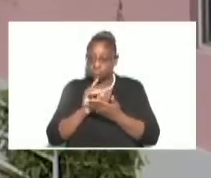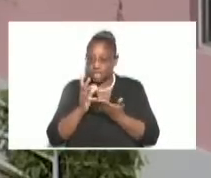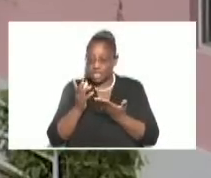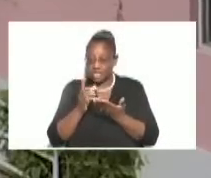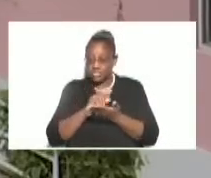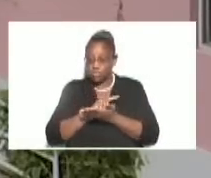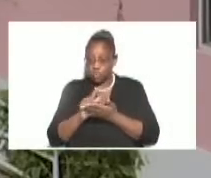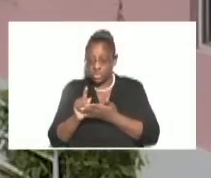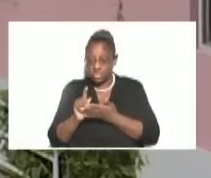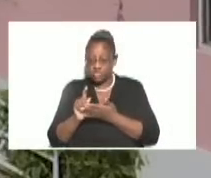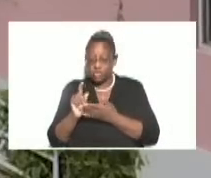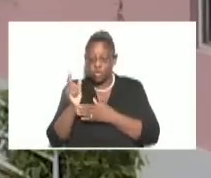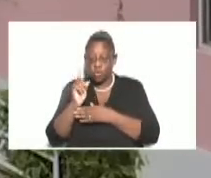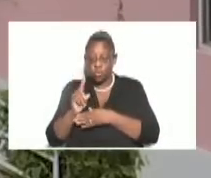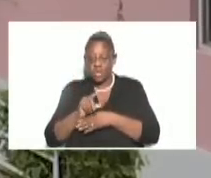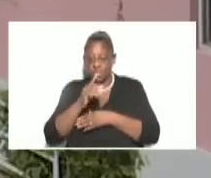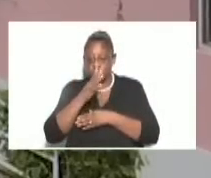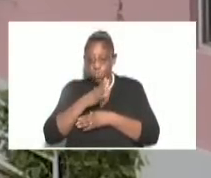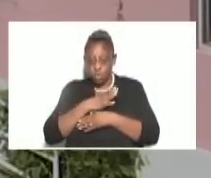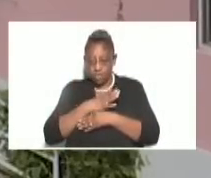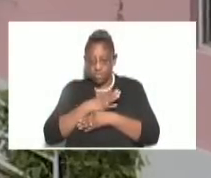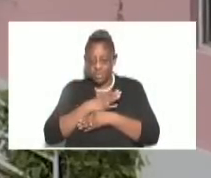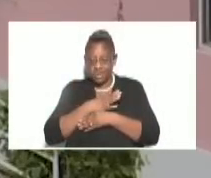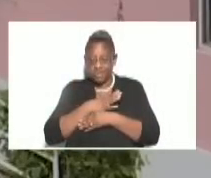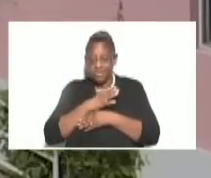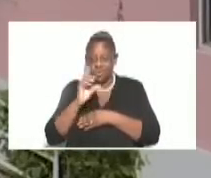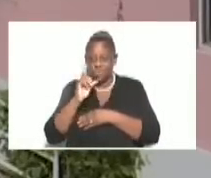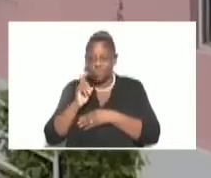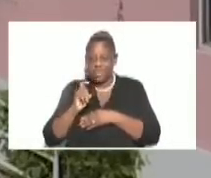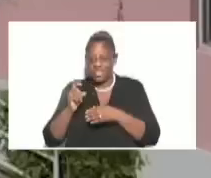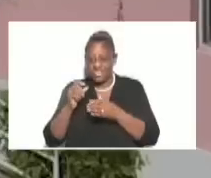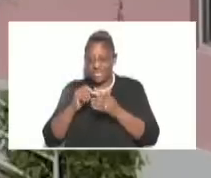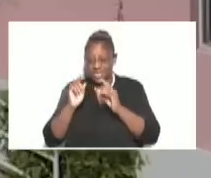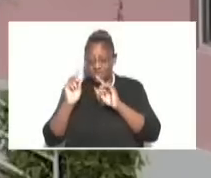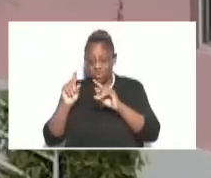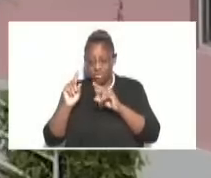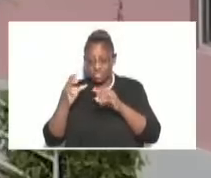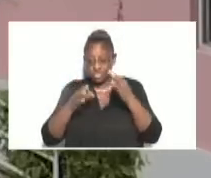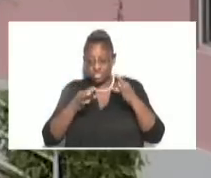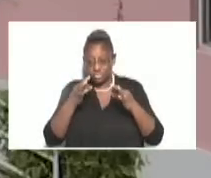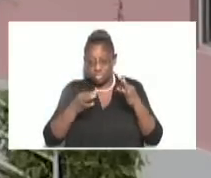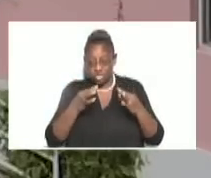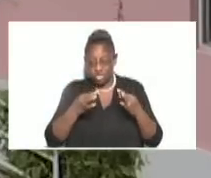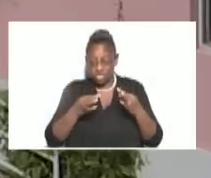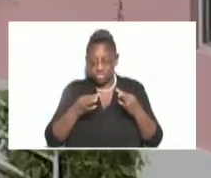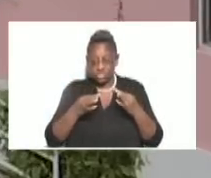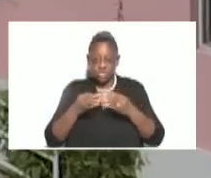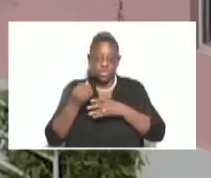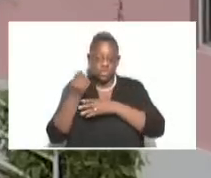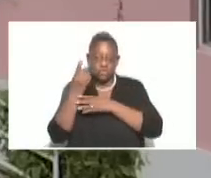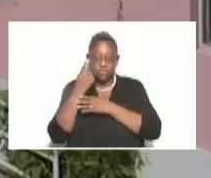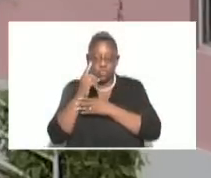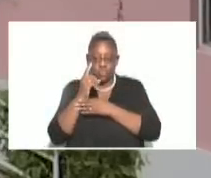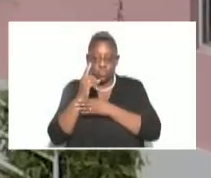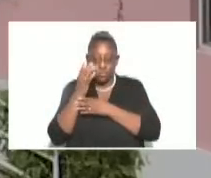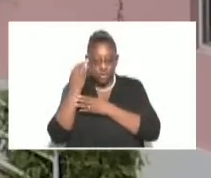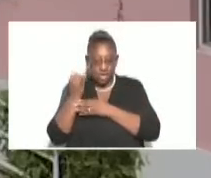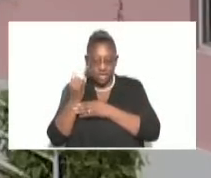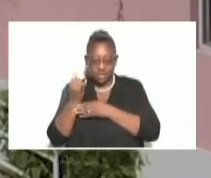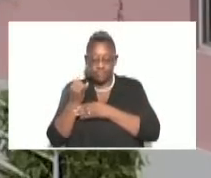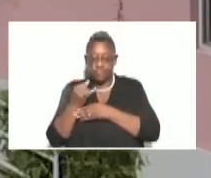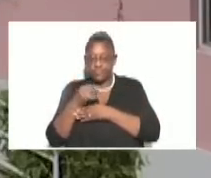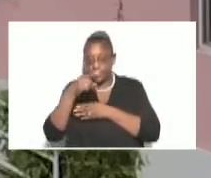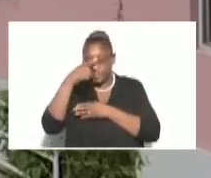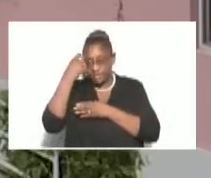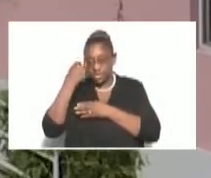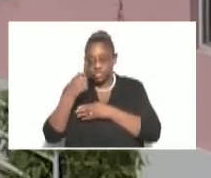with her 11-year-old daughter's abortion, a trio in a separate matter was before the very same court charged with similar charges,